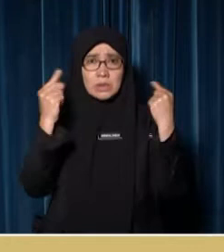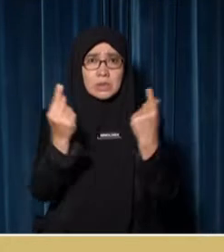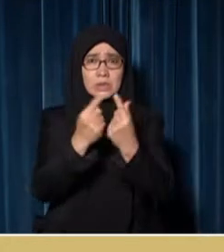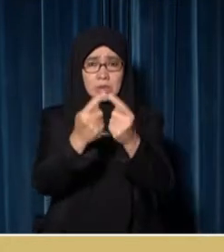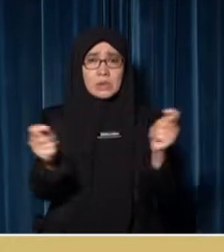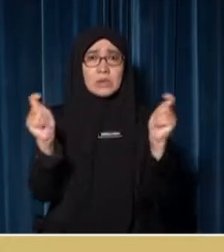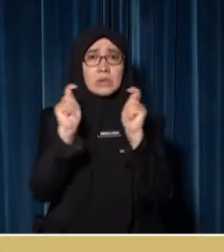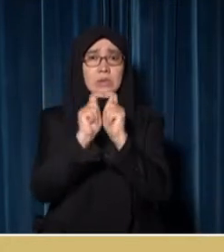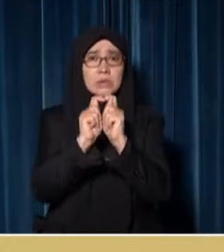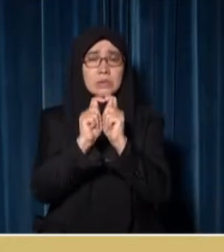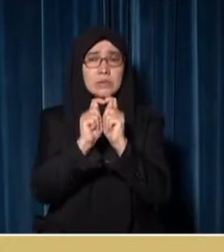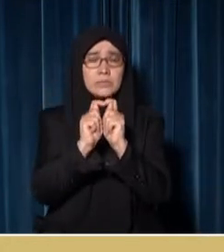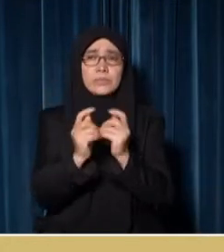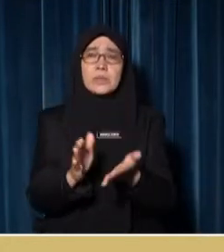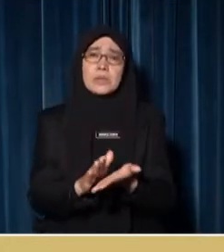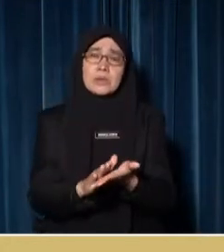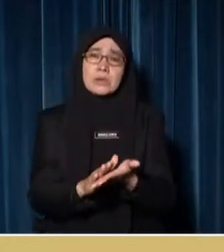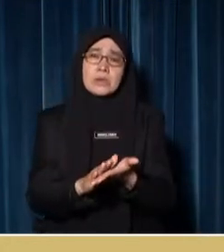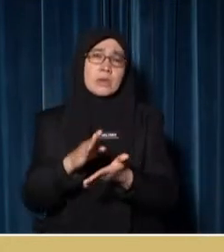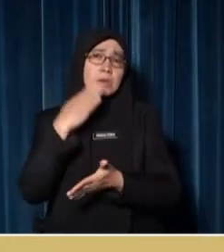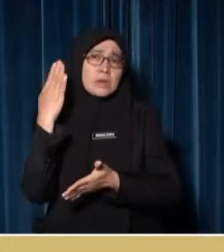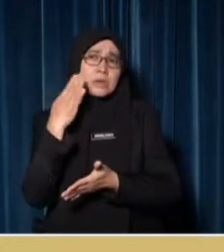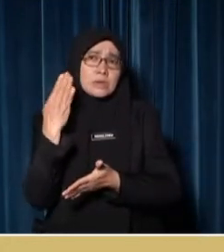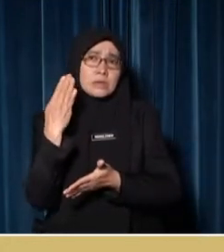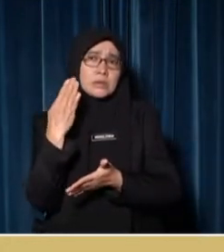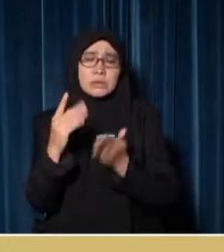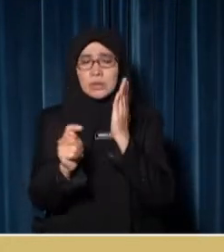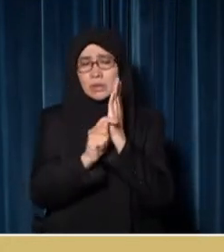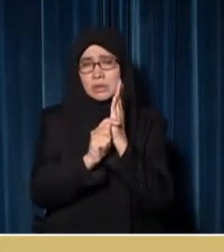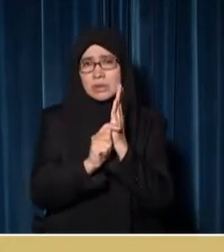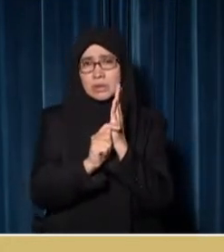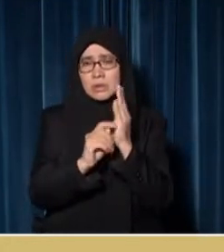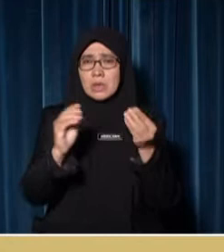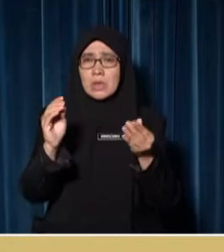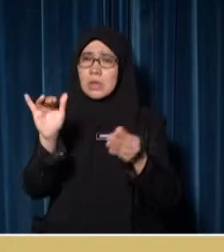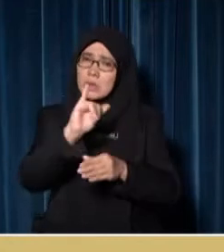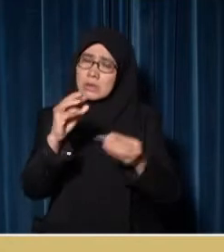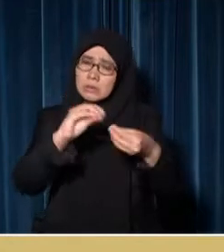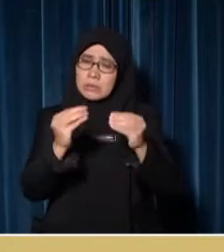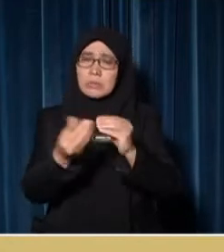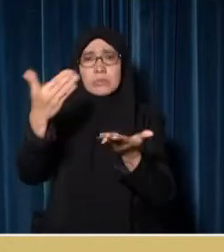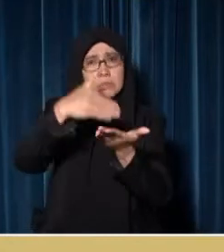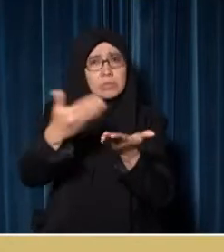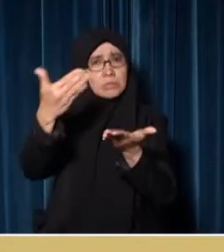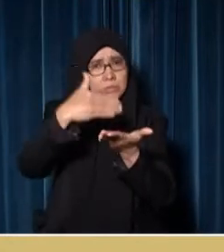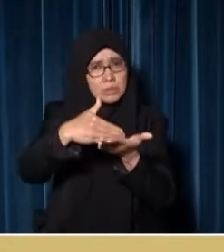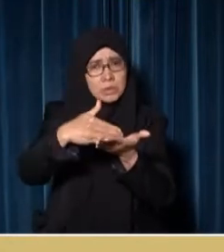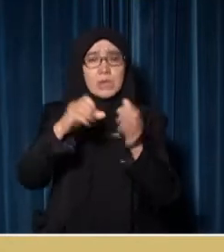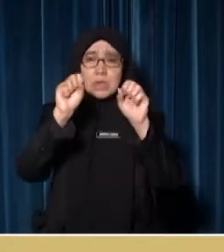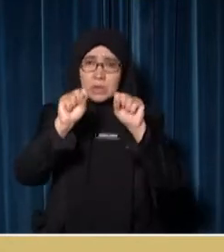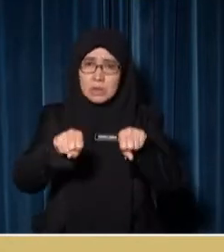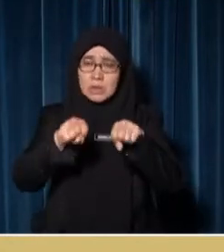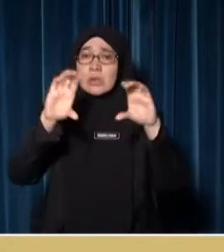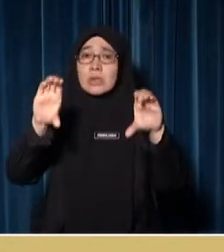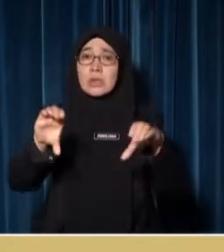Instead of adding the same number again and again, we can simplify the